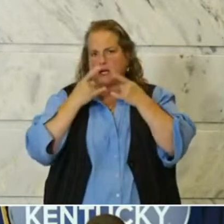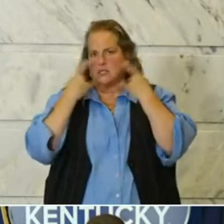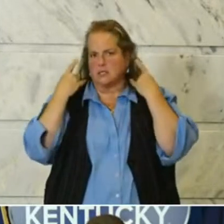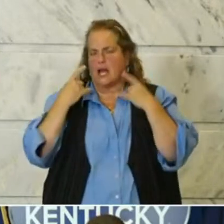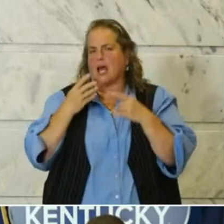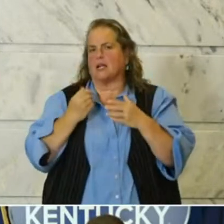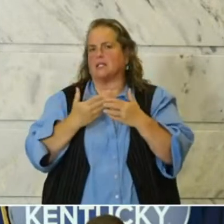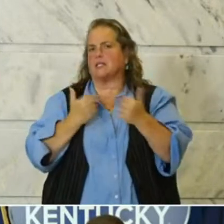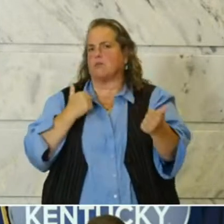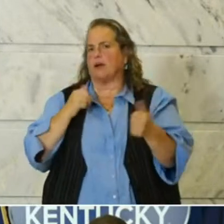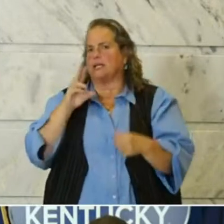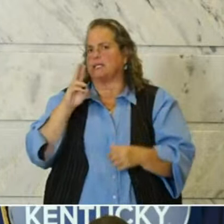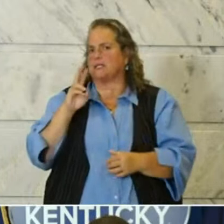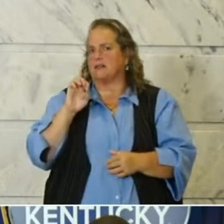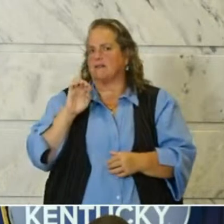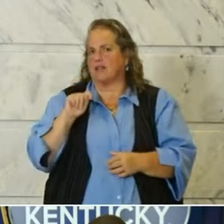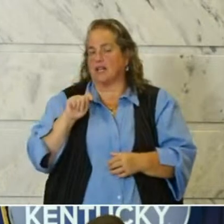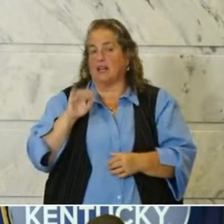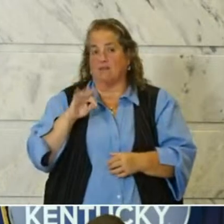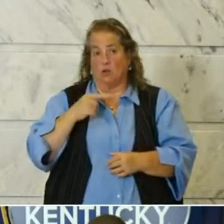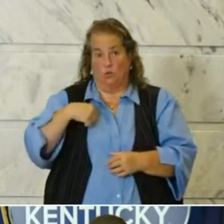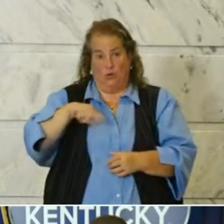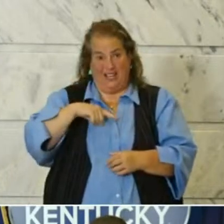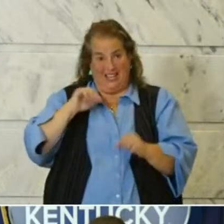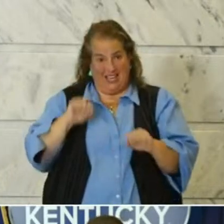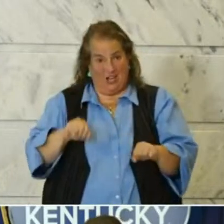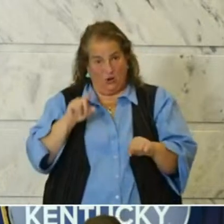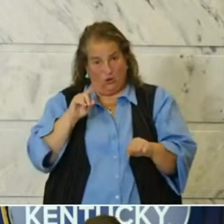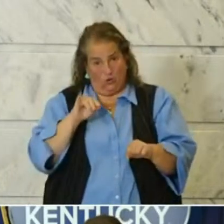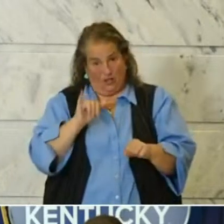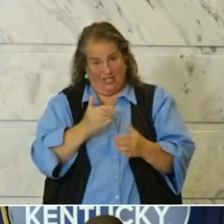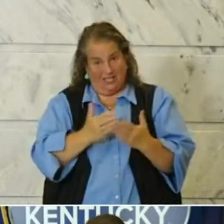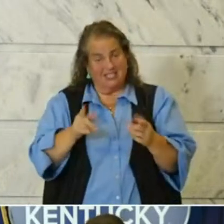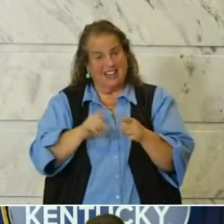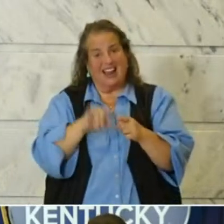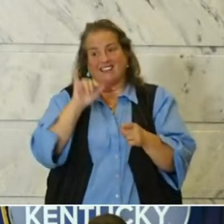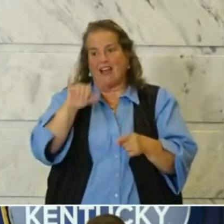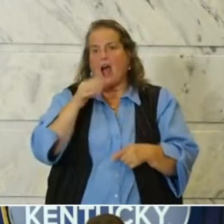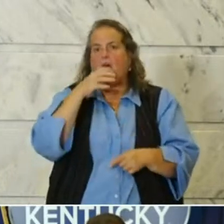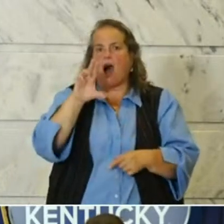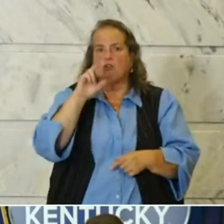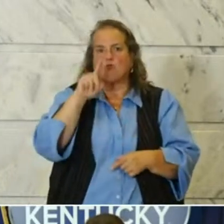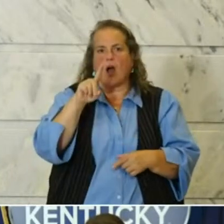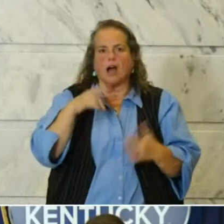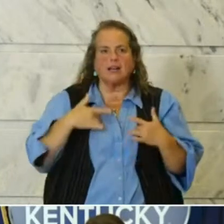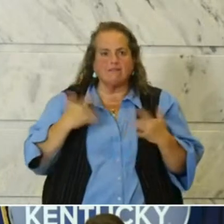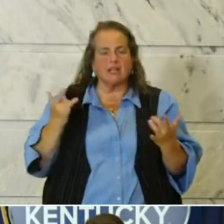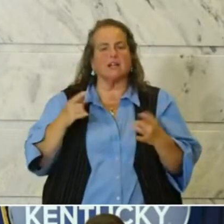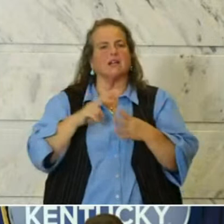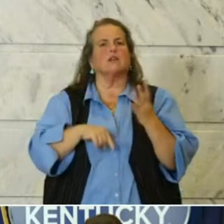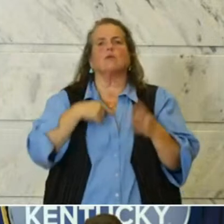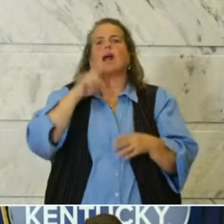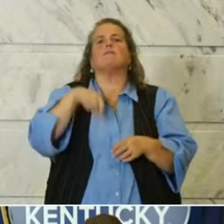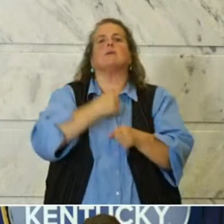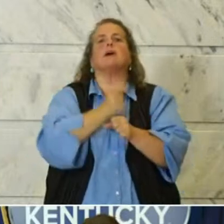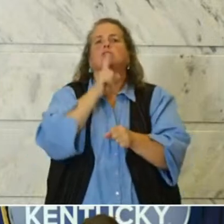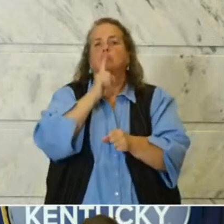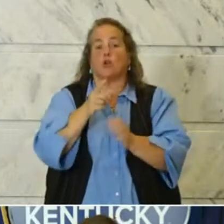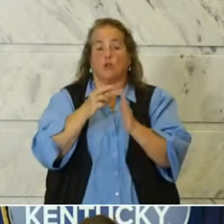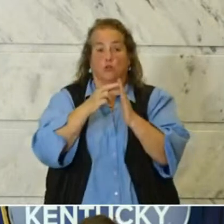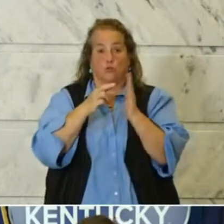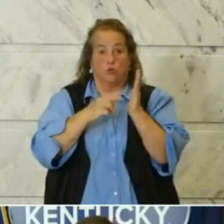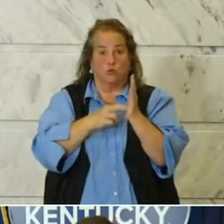6 feet. Now, if we're going to be able to do these things like this event, the Hot Rod event, then we've got to make sure that the rules are